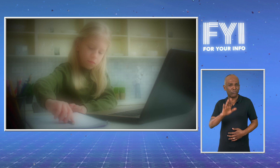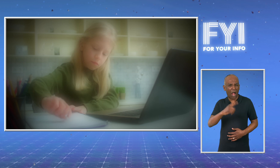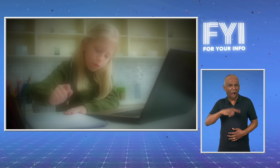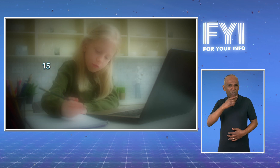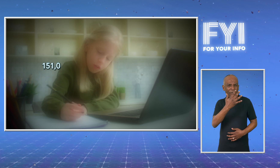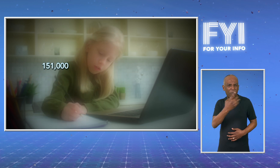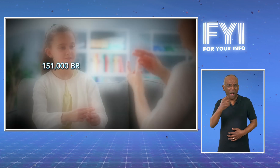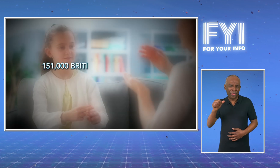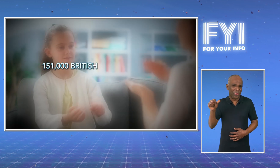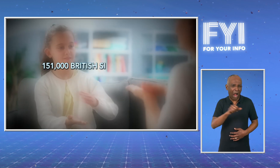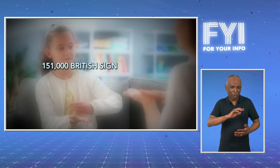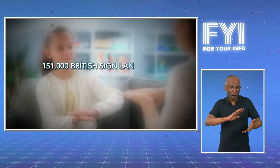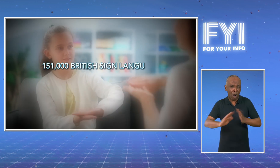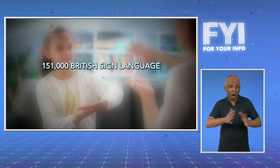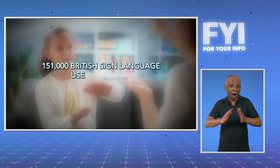estimated that there are around